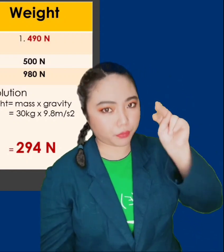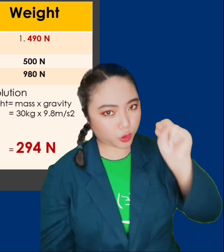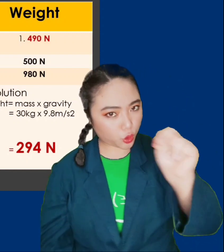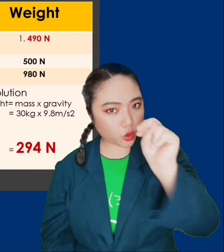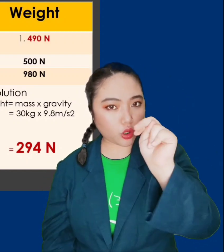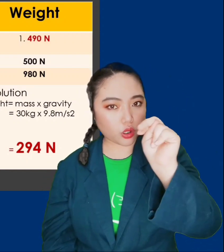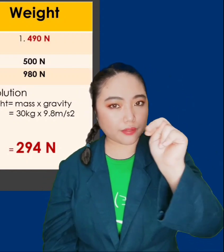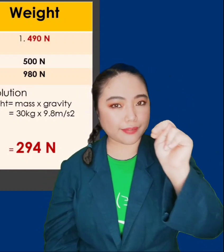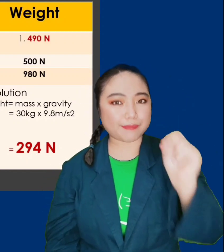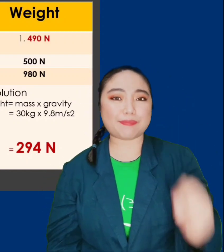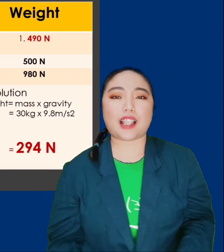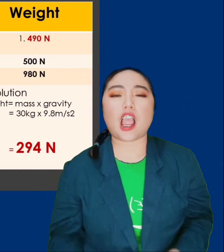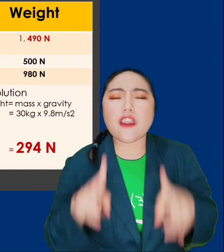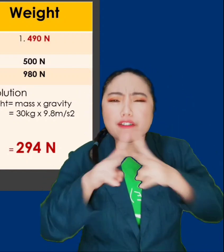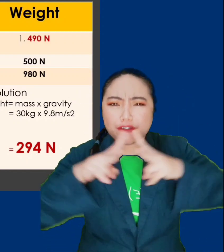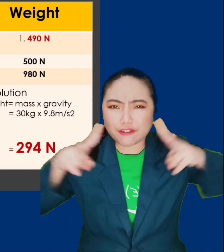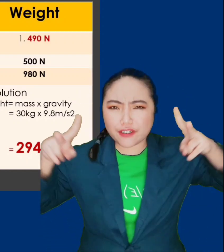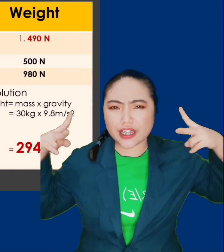294 Newton.